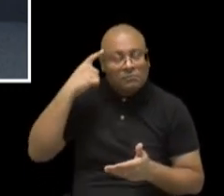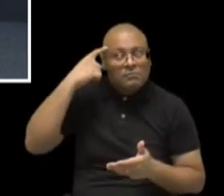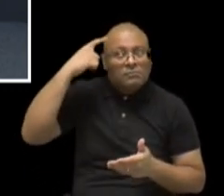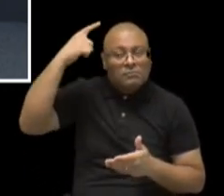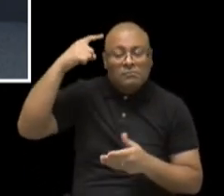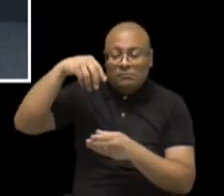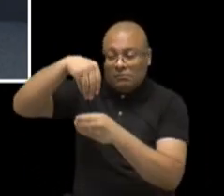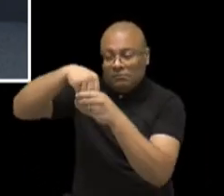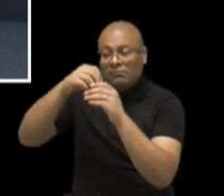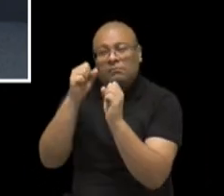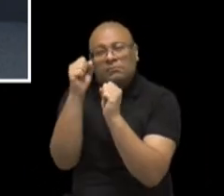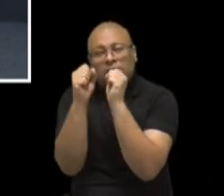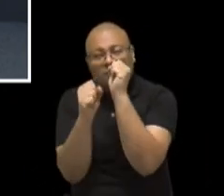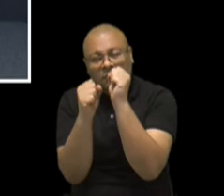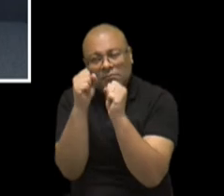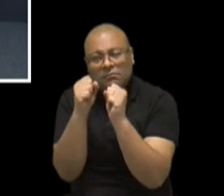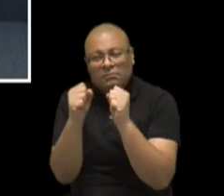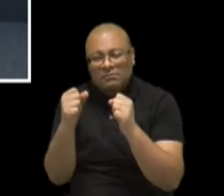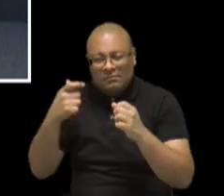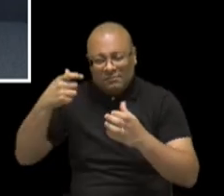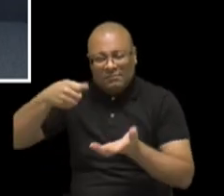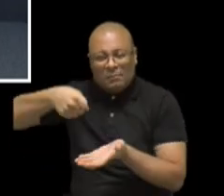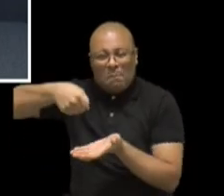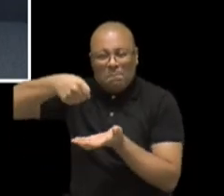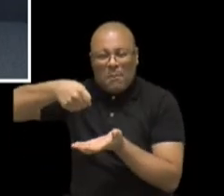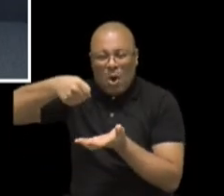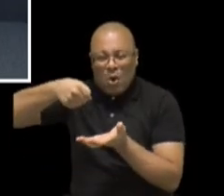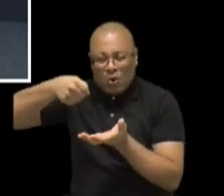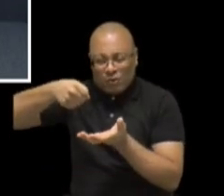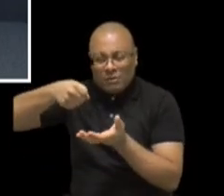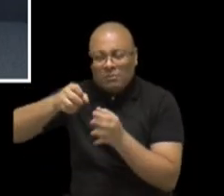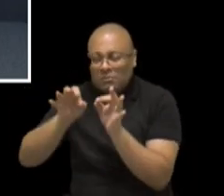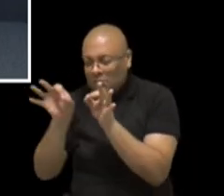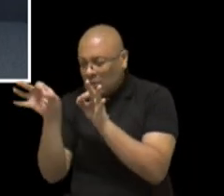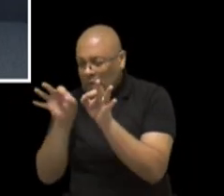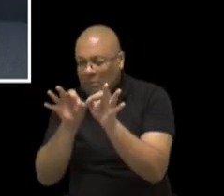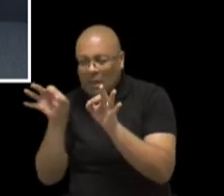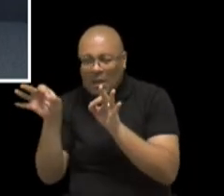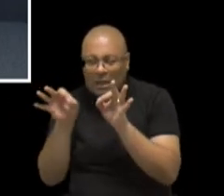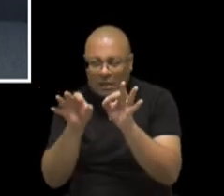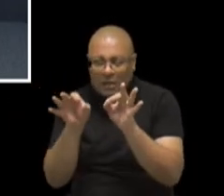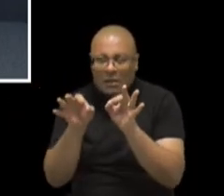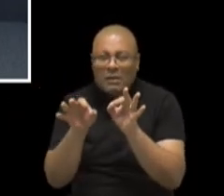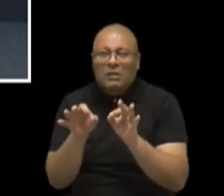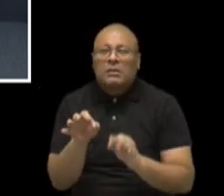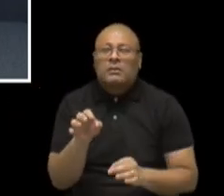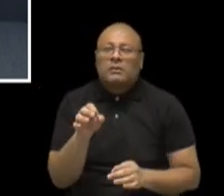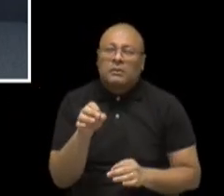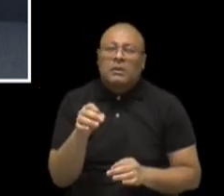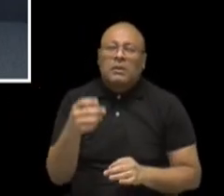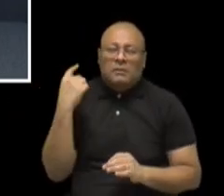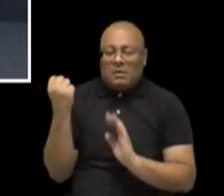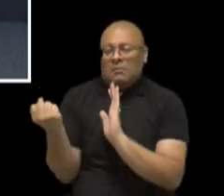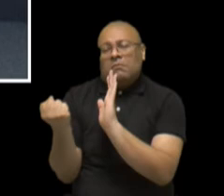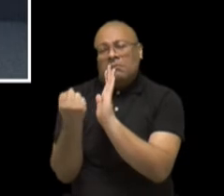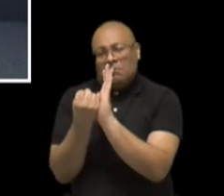fabric of these bags, it's an elaborated 1996 Missoni